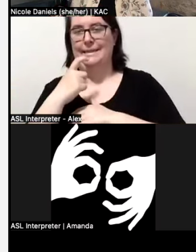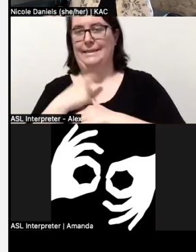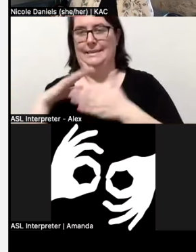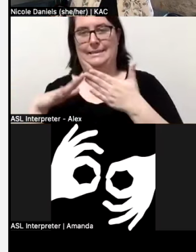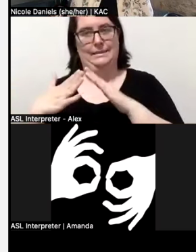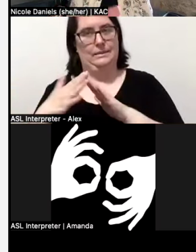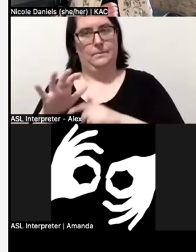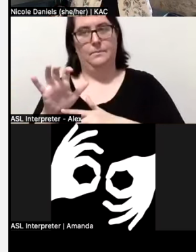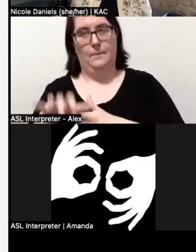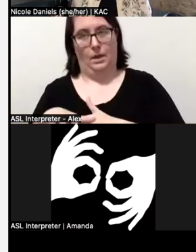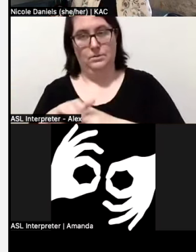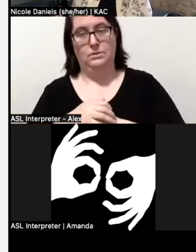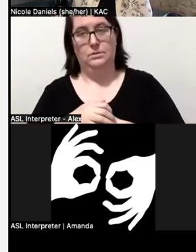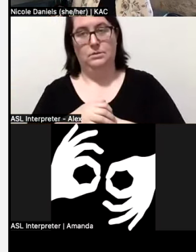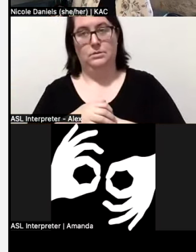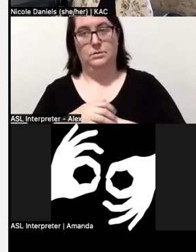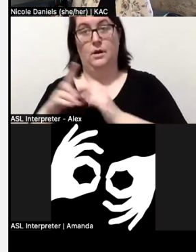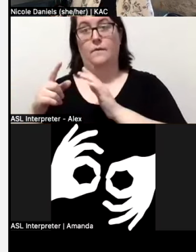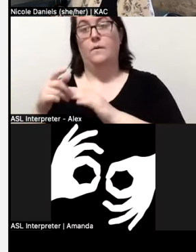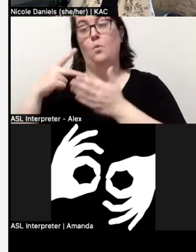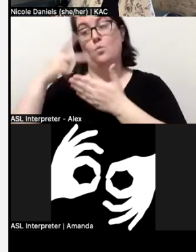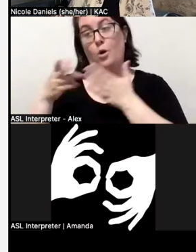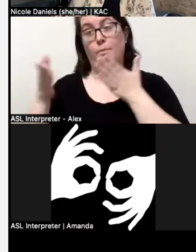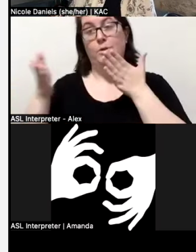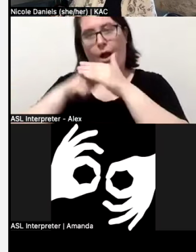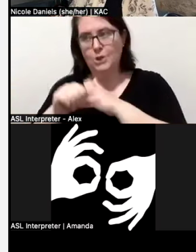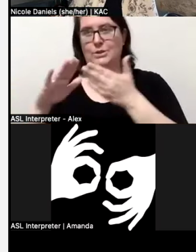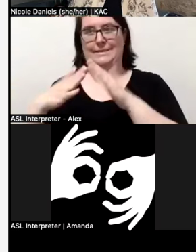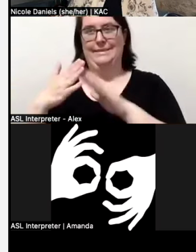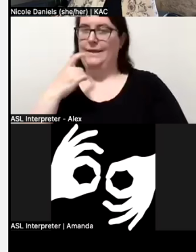Kingston, and you have to deliver programs and services within the City of Kingston.